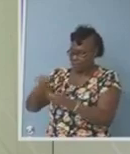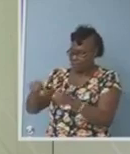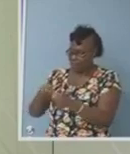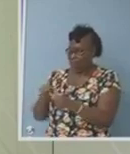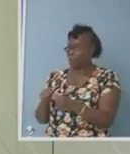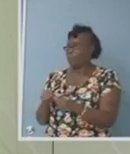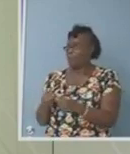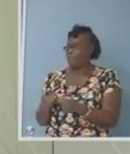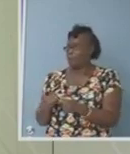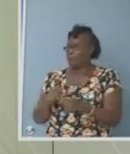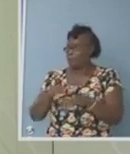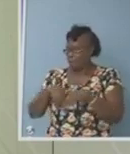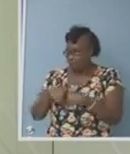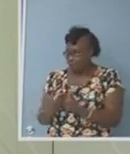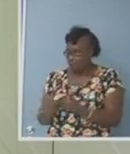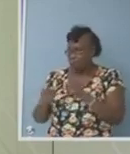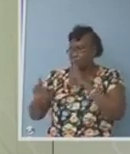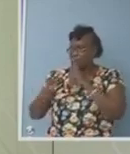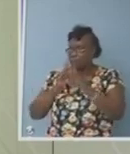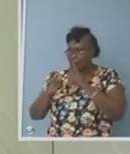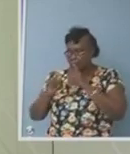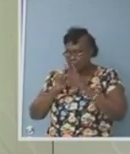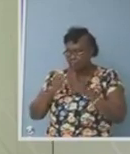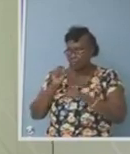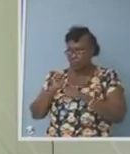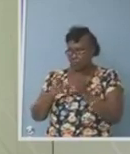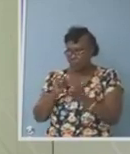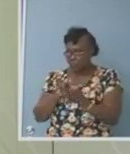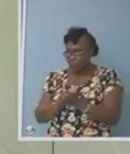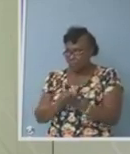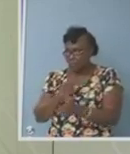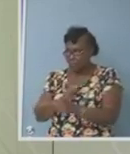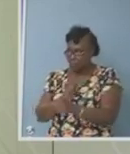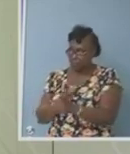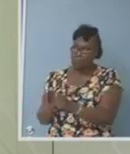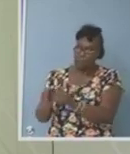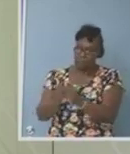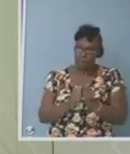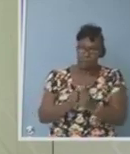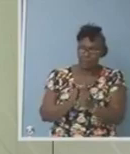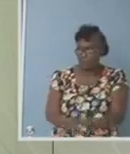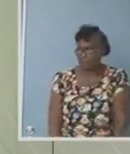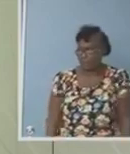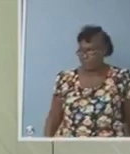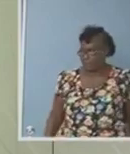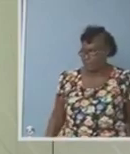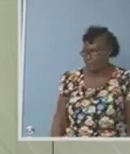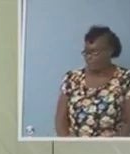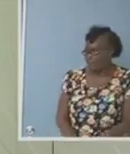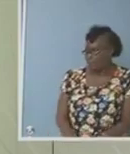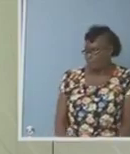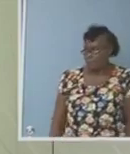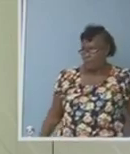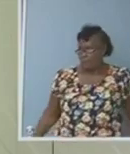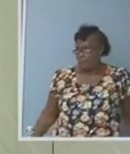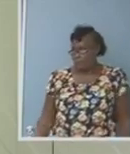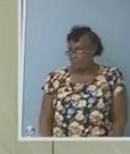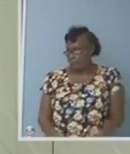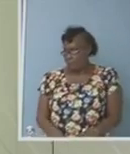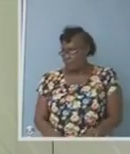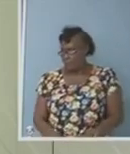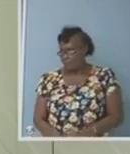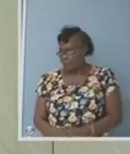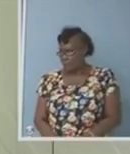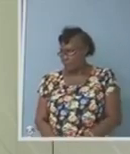have continuous dialogue. Similarly, the Minister of Trade and Industry. And I know that we are